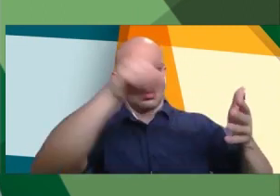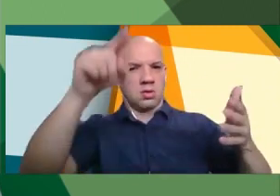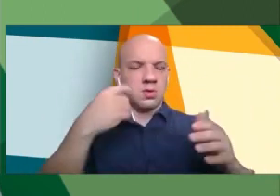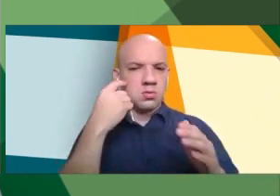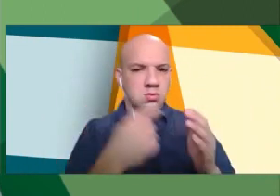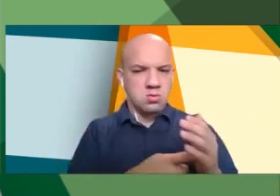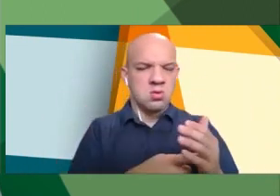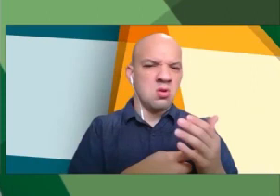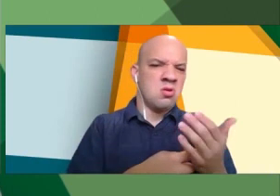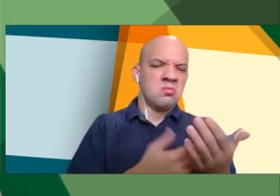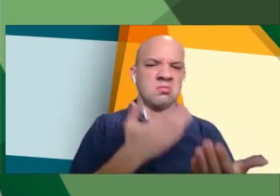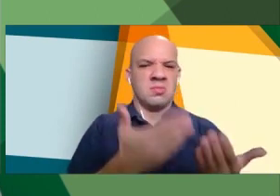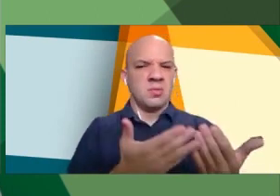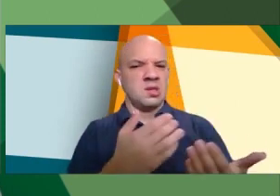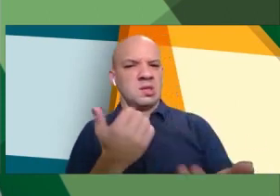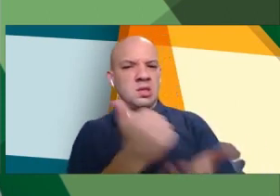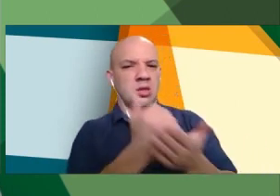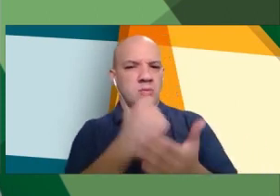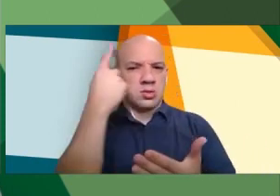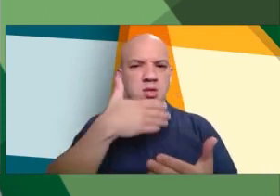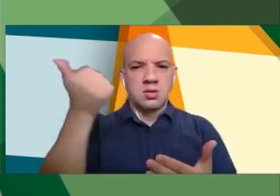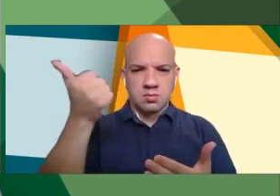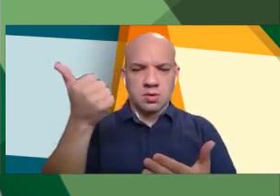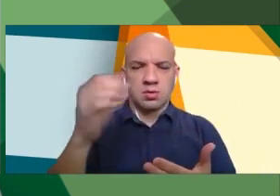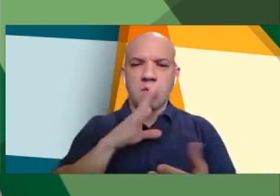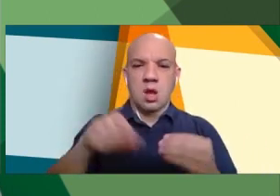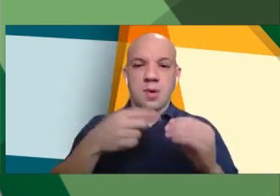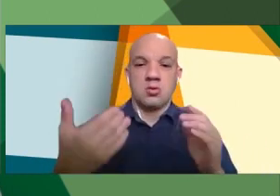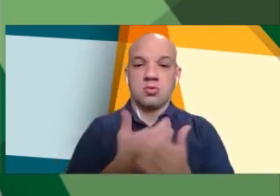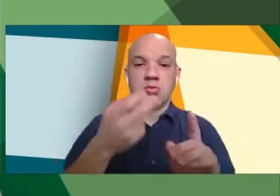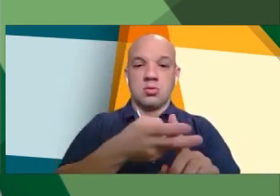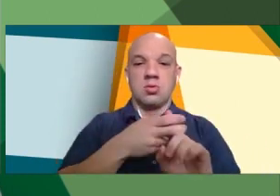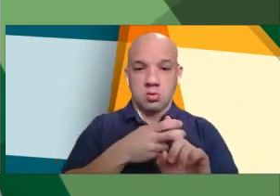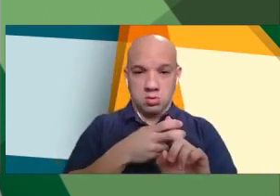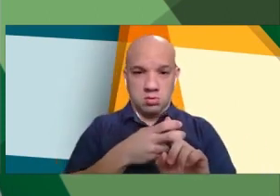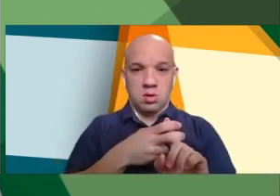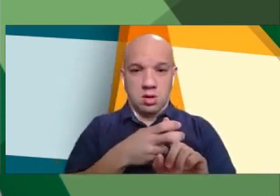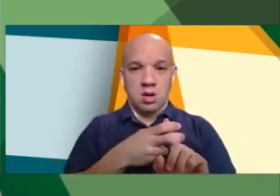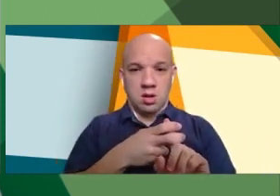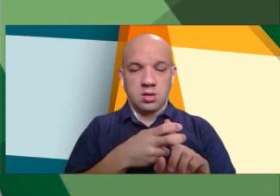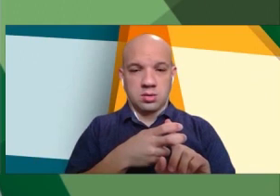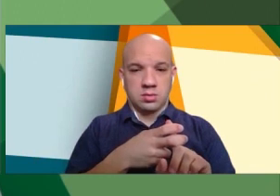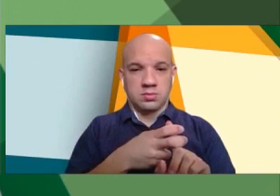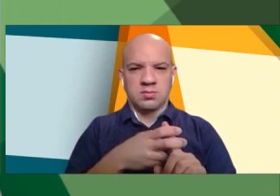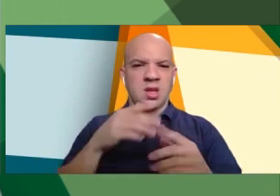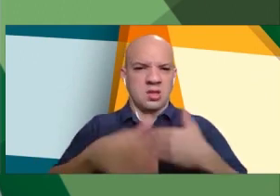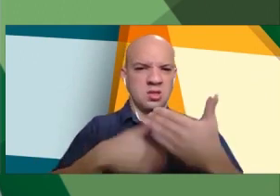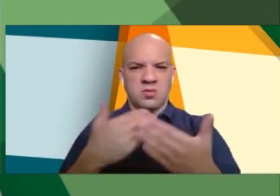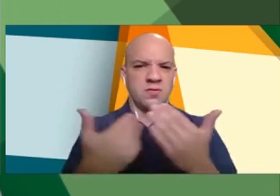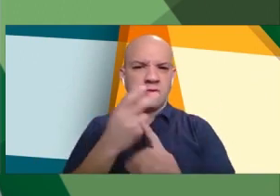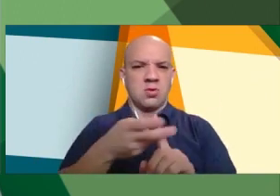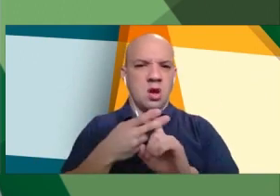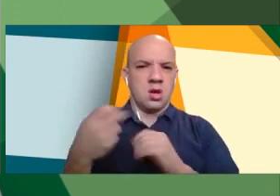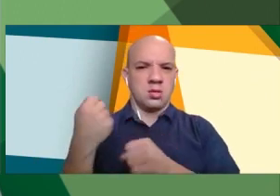understand it better. We are talking about new hires. Of the aggregate of new hires annually